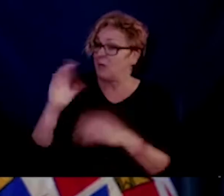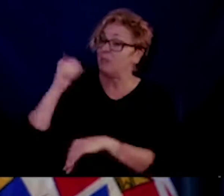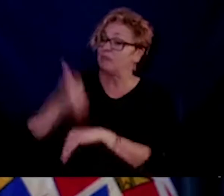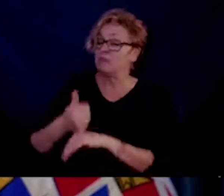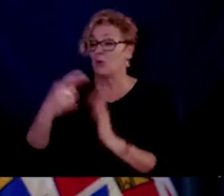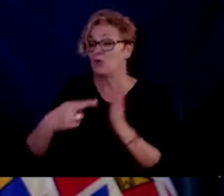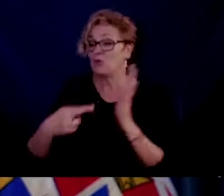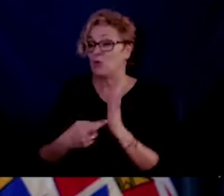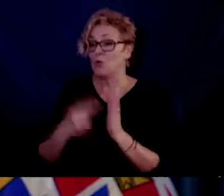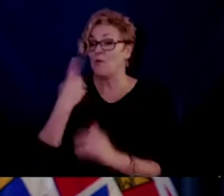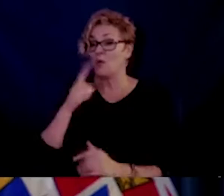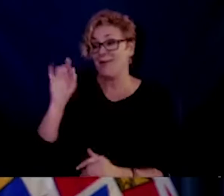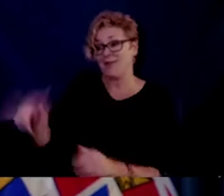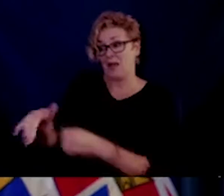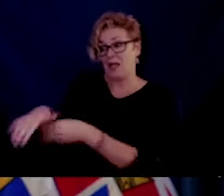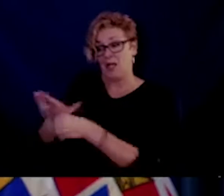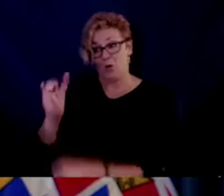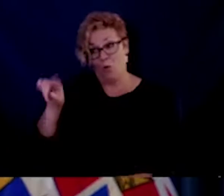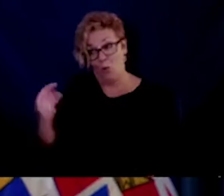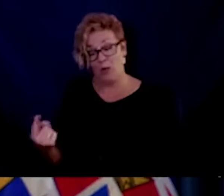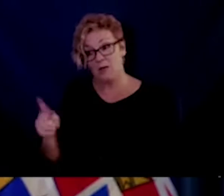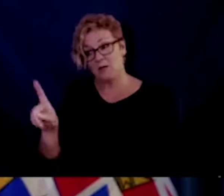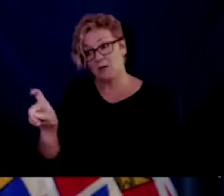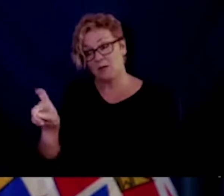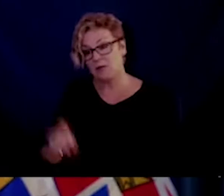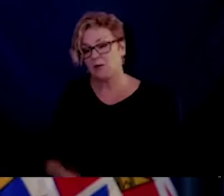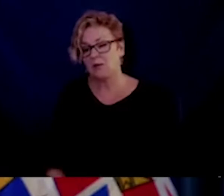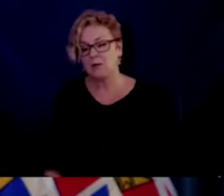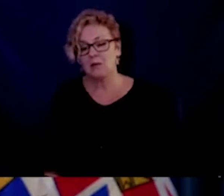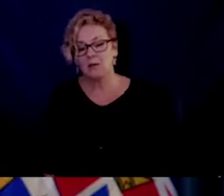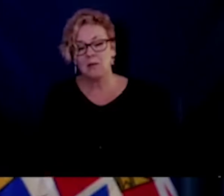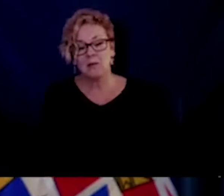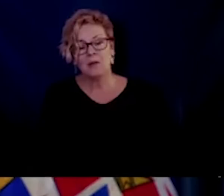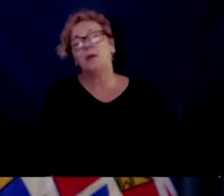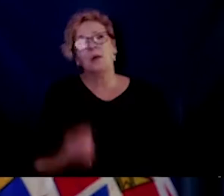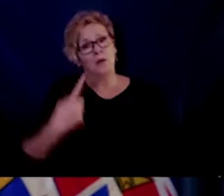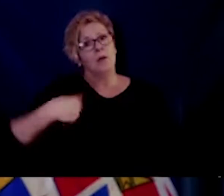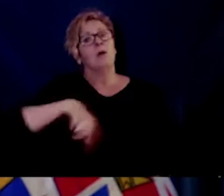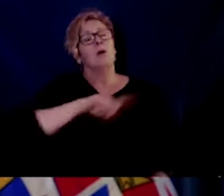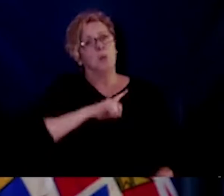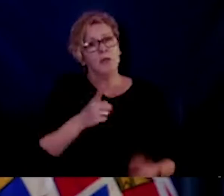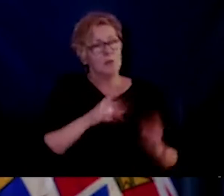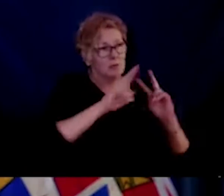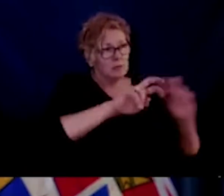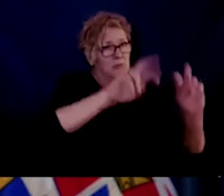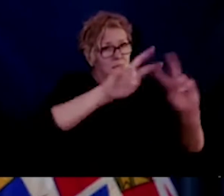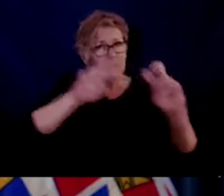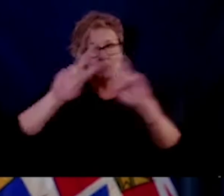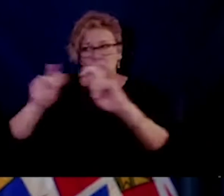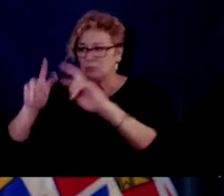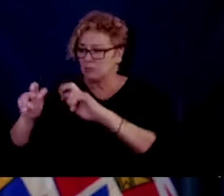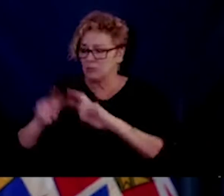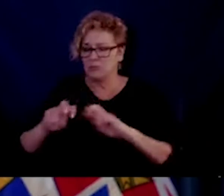the approach that we've taken in BC is looking at those settings where the risk is greatest. So